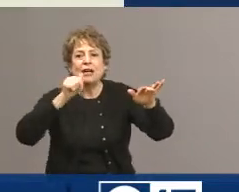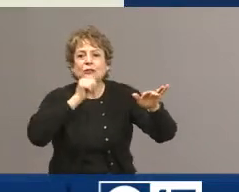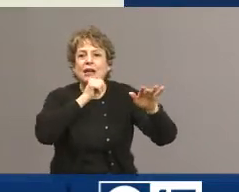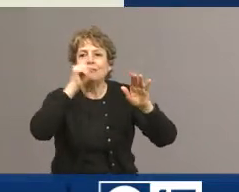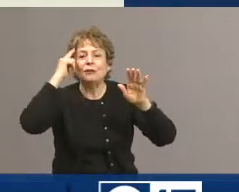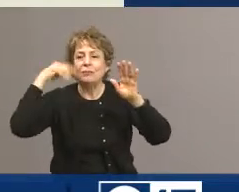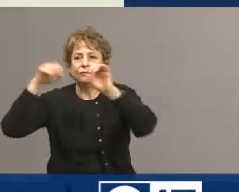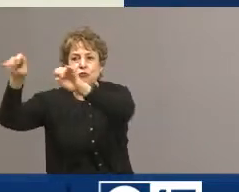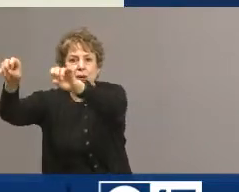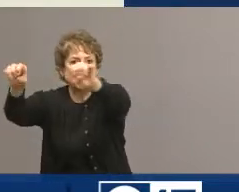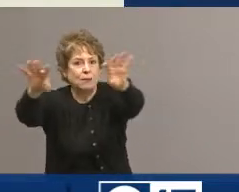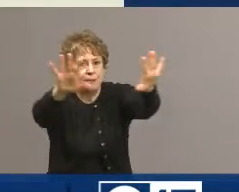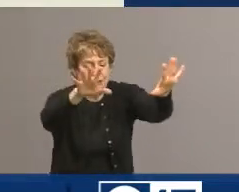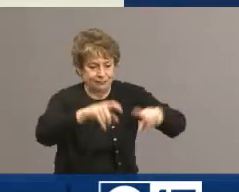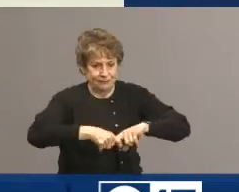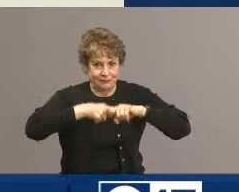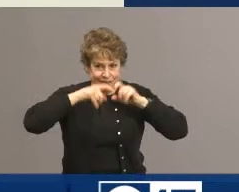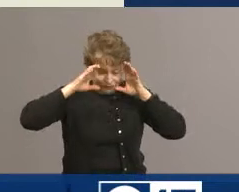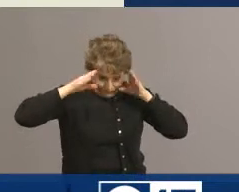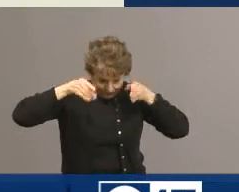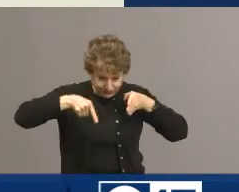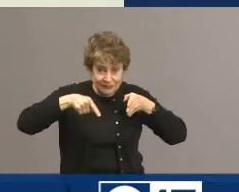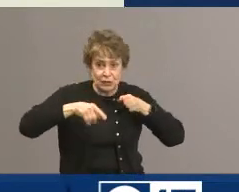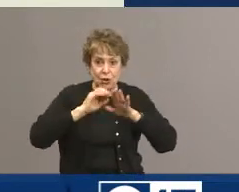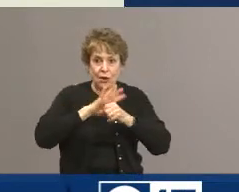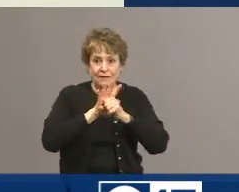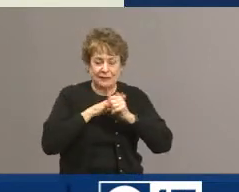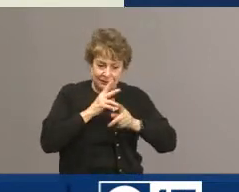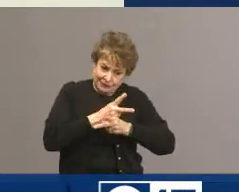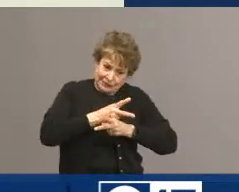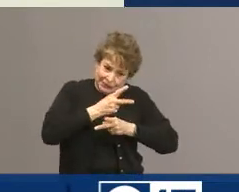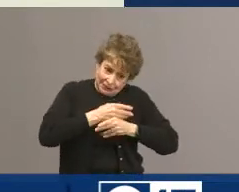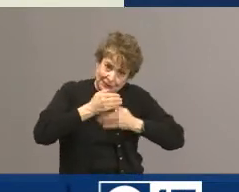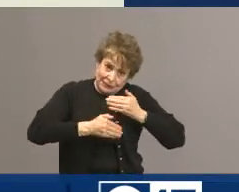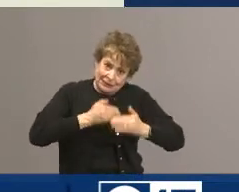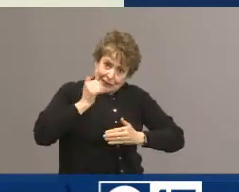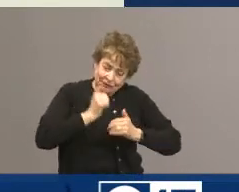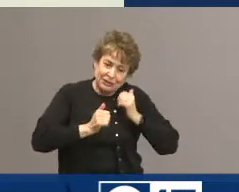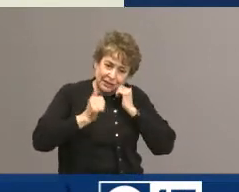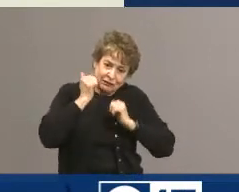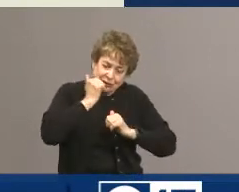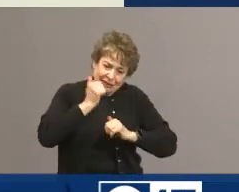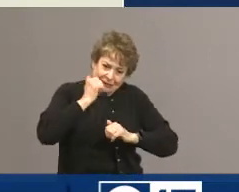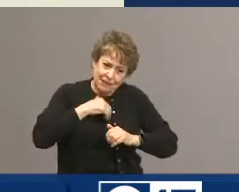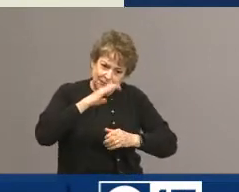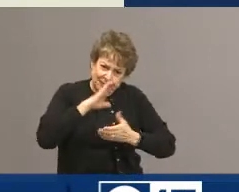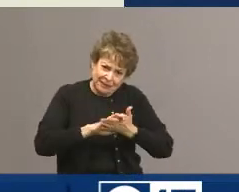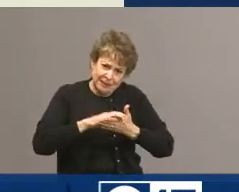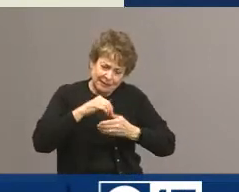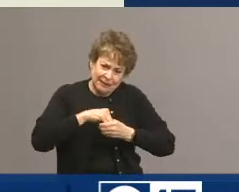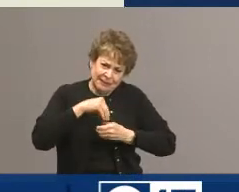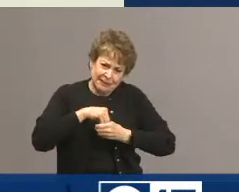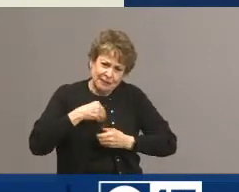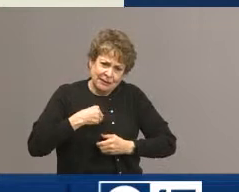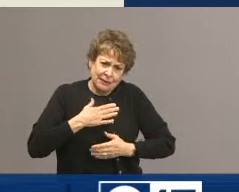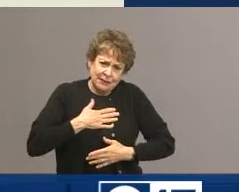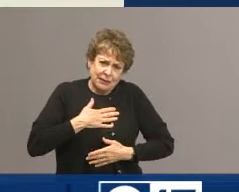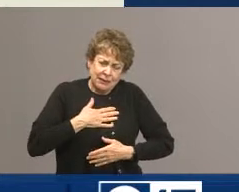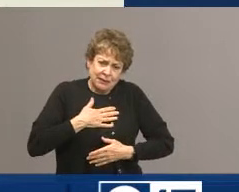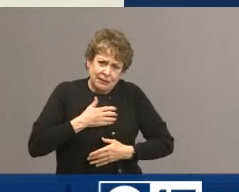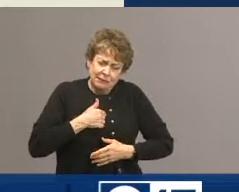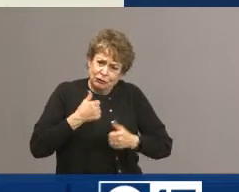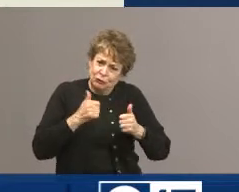made what I believe in my heart of hearts is the best possible decision